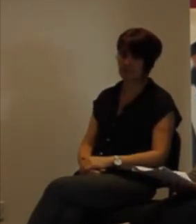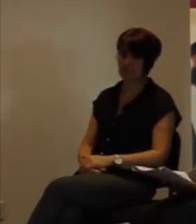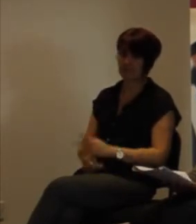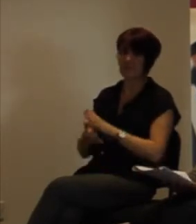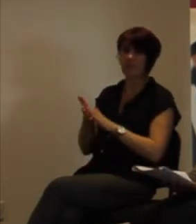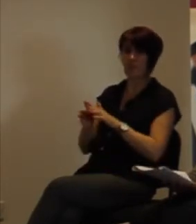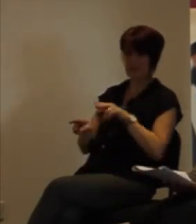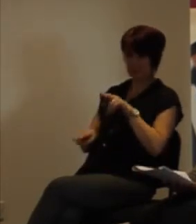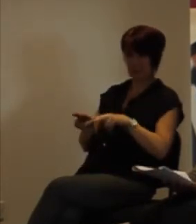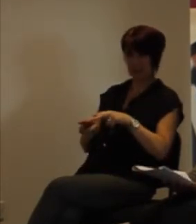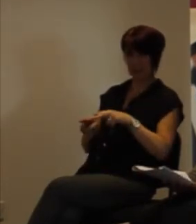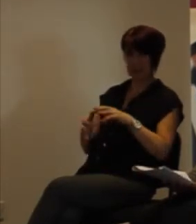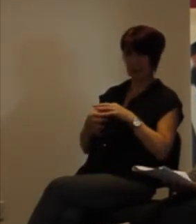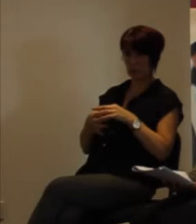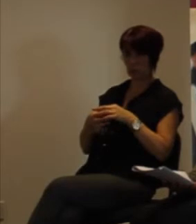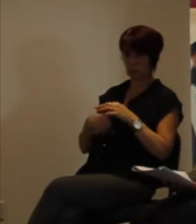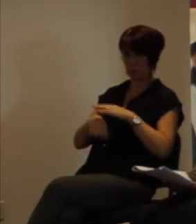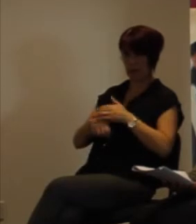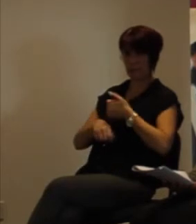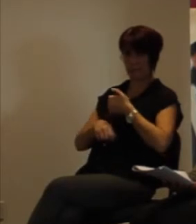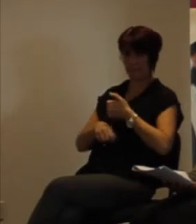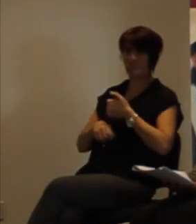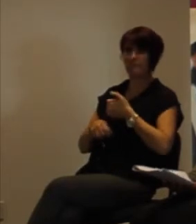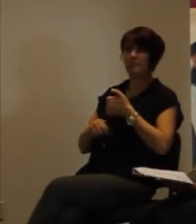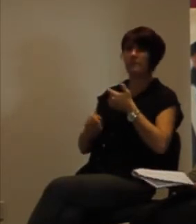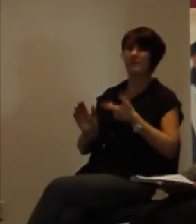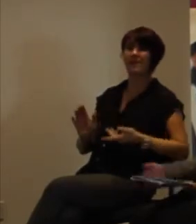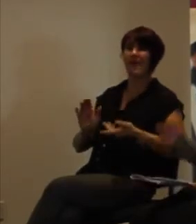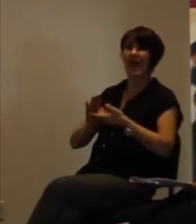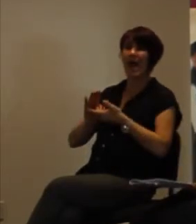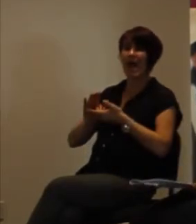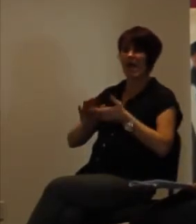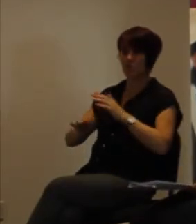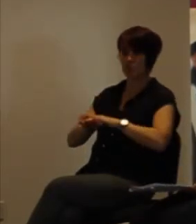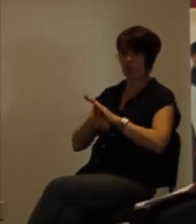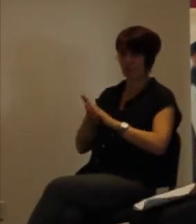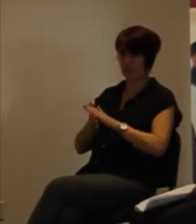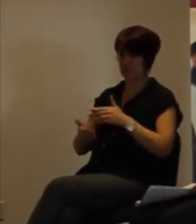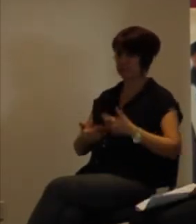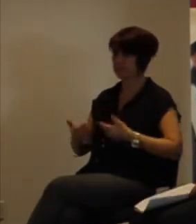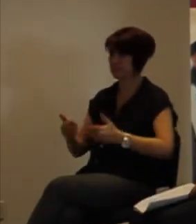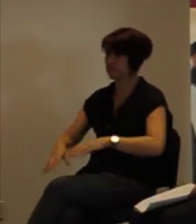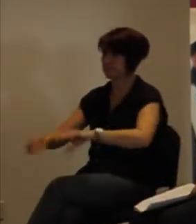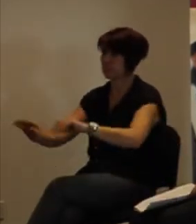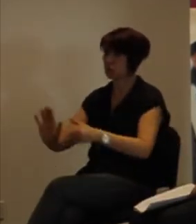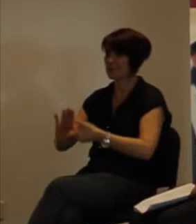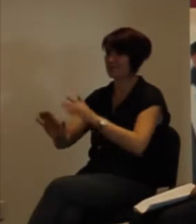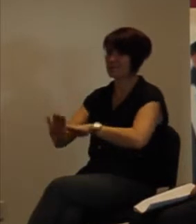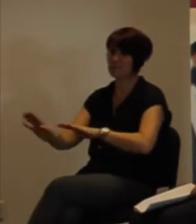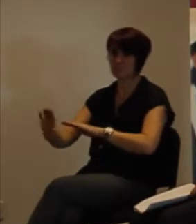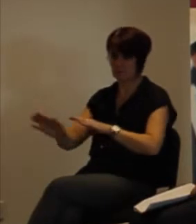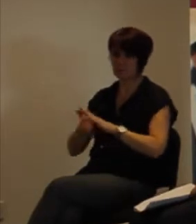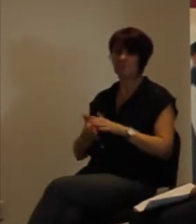assessment is time constrained. Rather than giving extra time, particularly for completion of assessment, it's giving